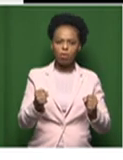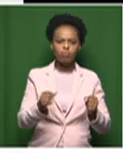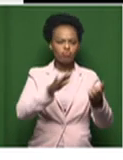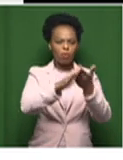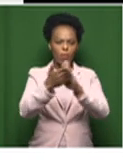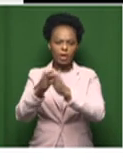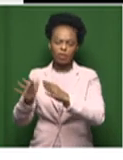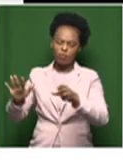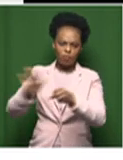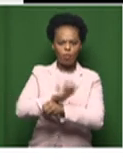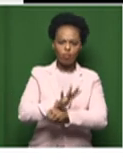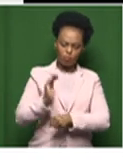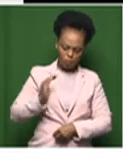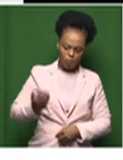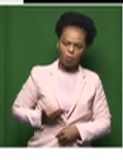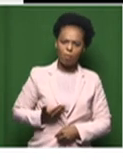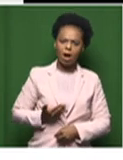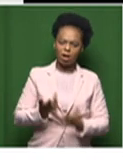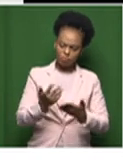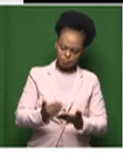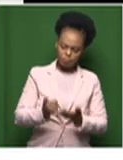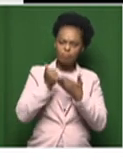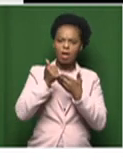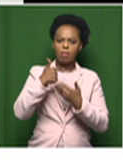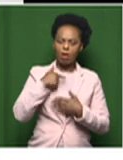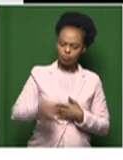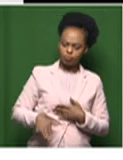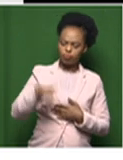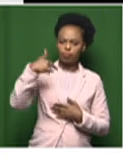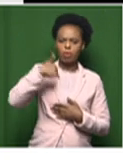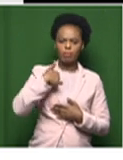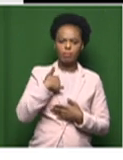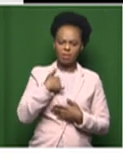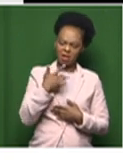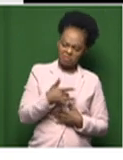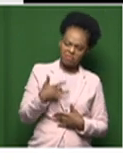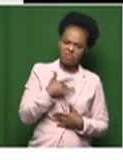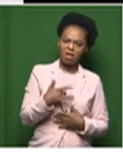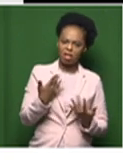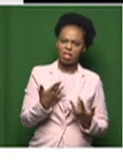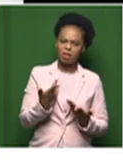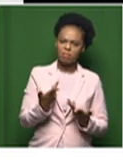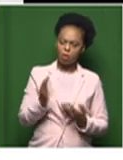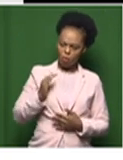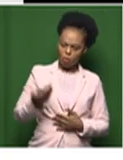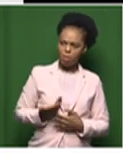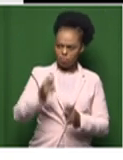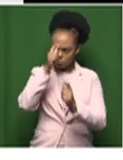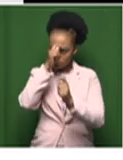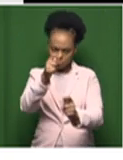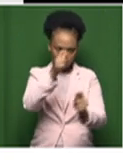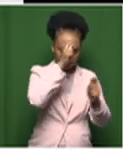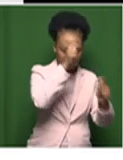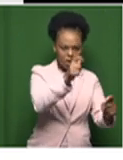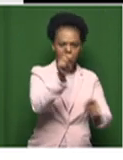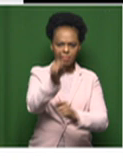of women, and they've been close to my heart, and I feel they deserve to be honored, and this is how I'm doing it through